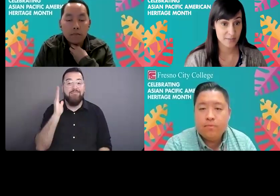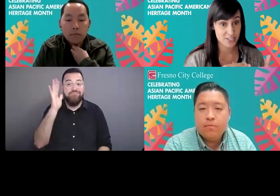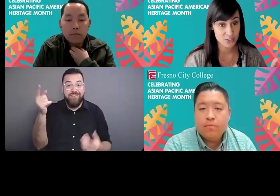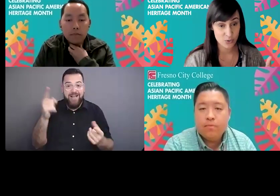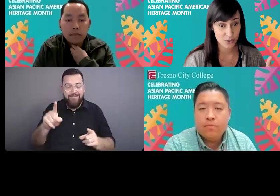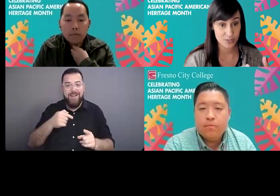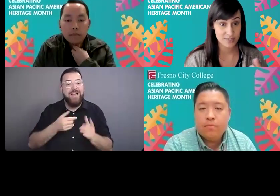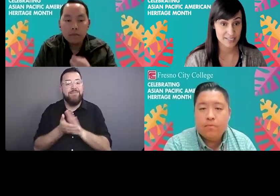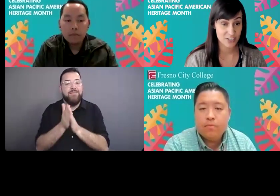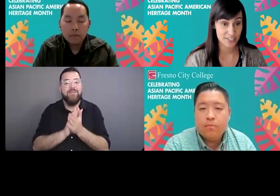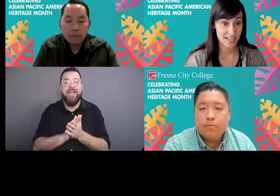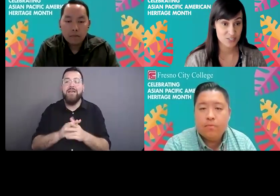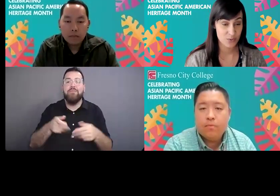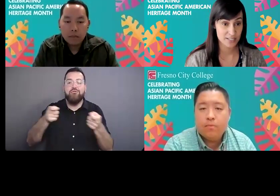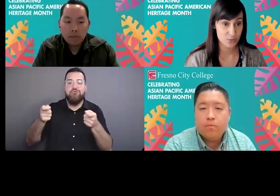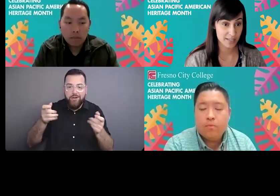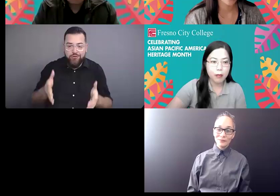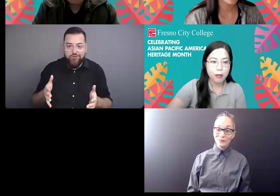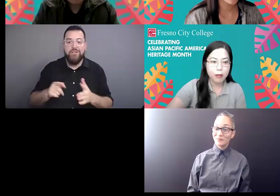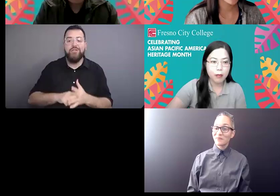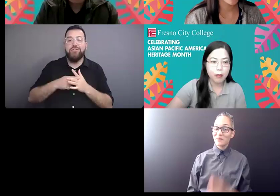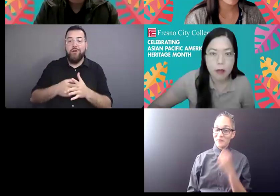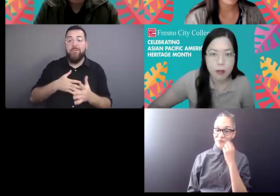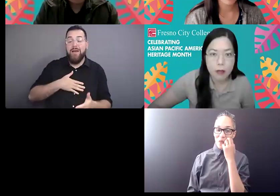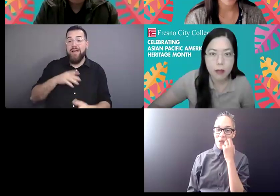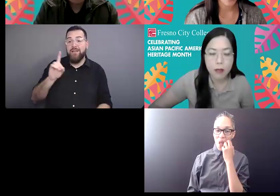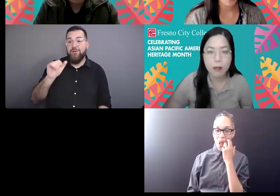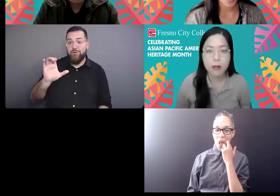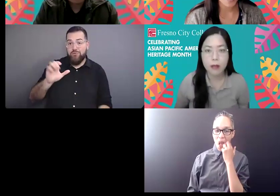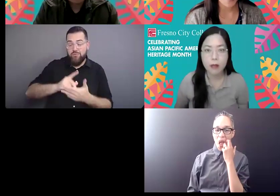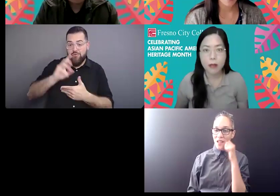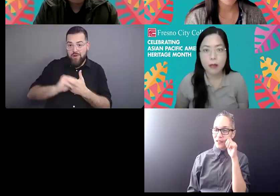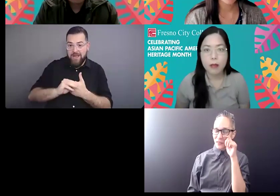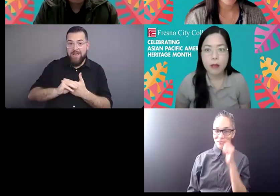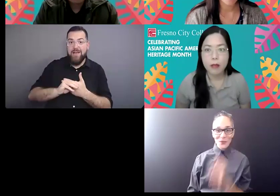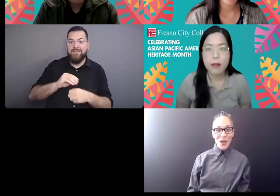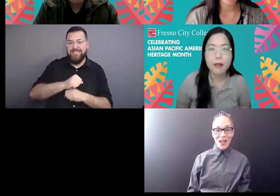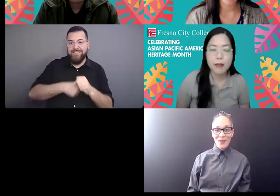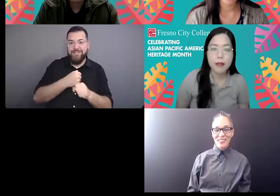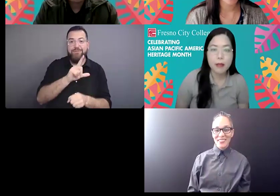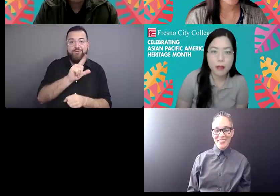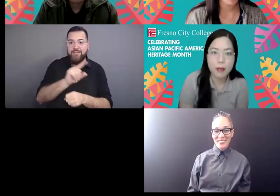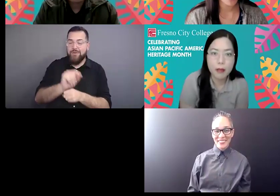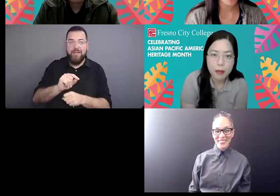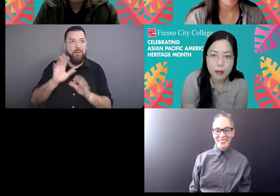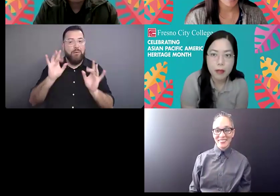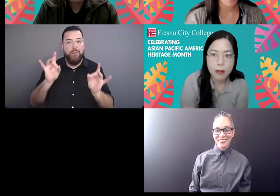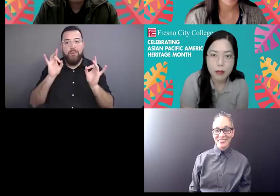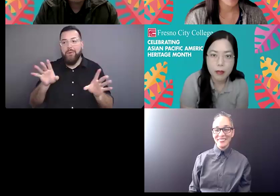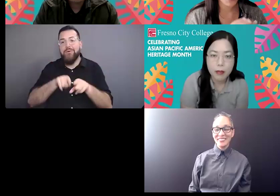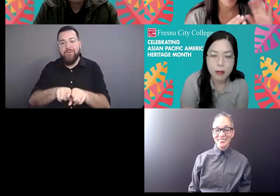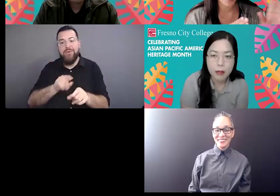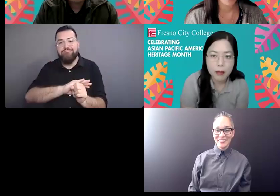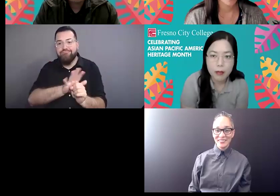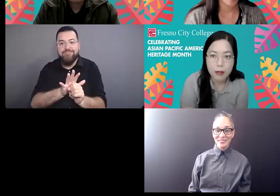and getting my doctoral. I started that in 2020, at the height of the pandemic. And I found out I was pregnant that same